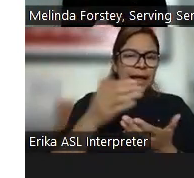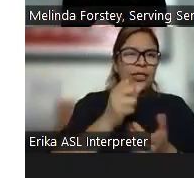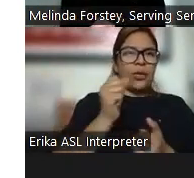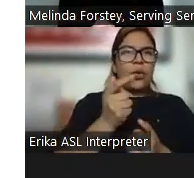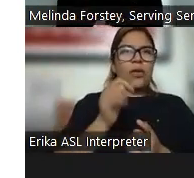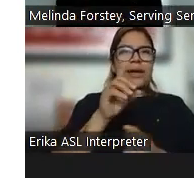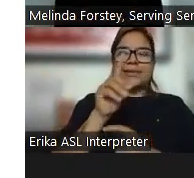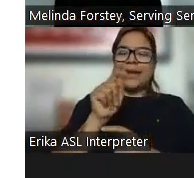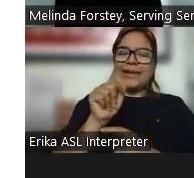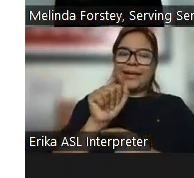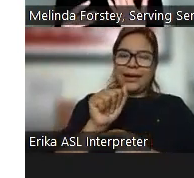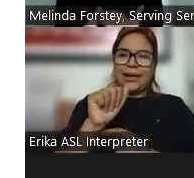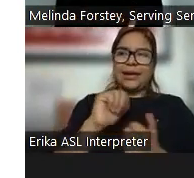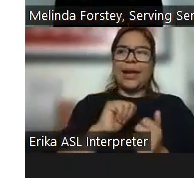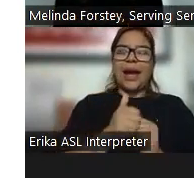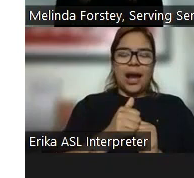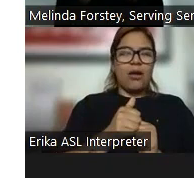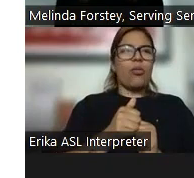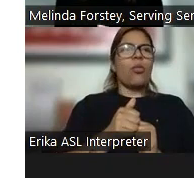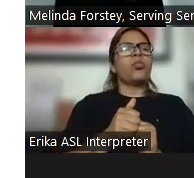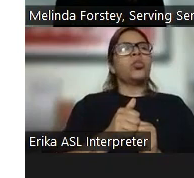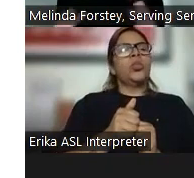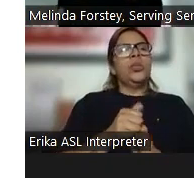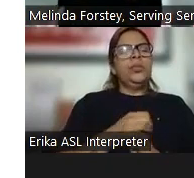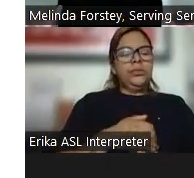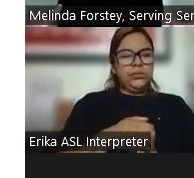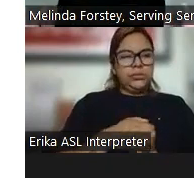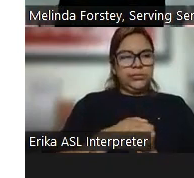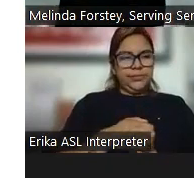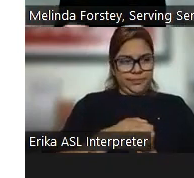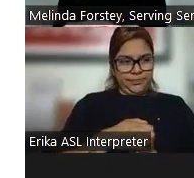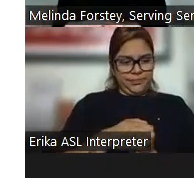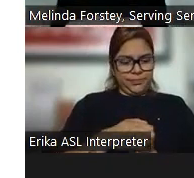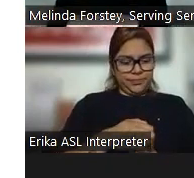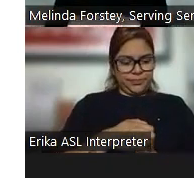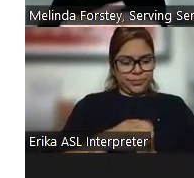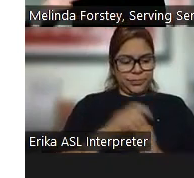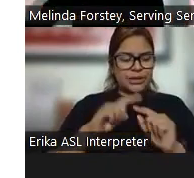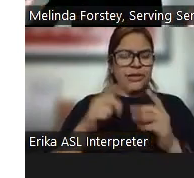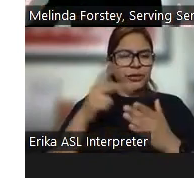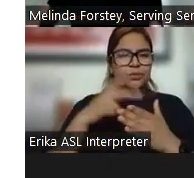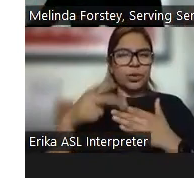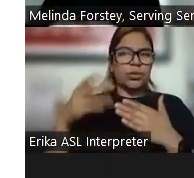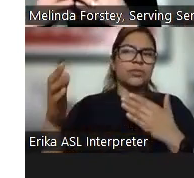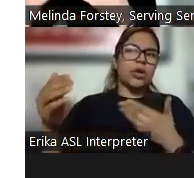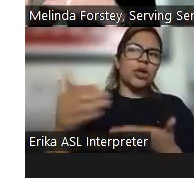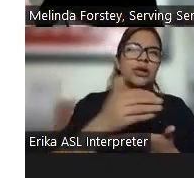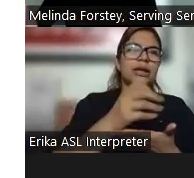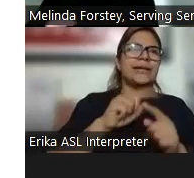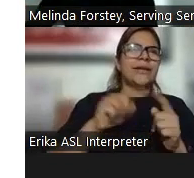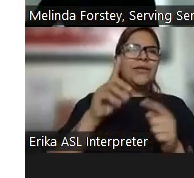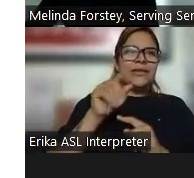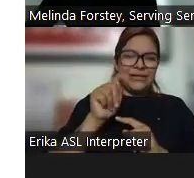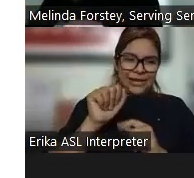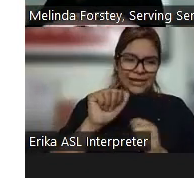is collecting, that our local municipalities is collecting, and then really partnering with other programs